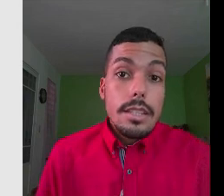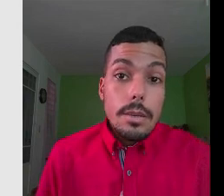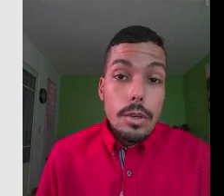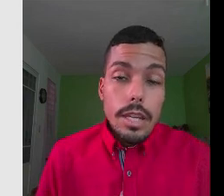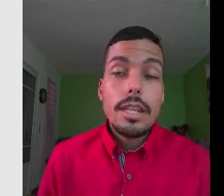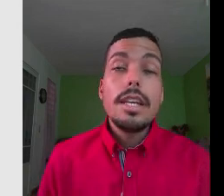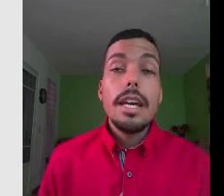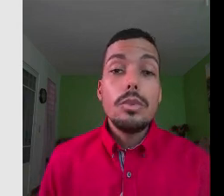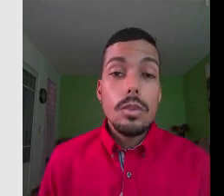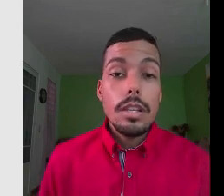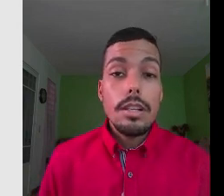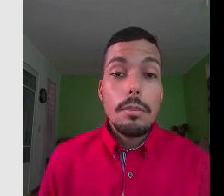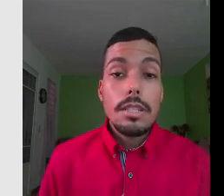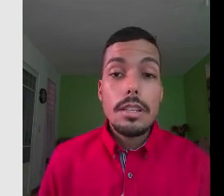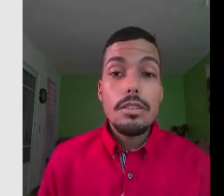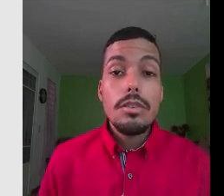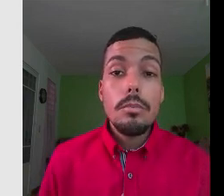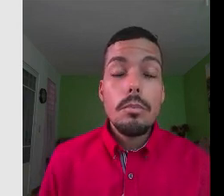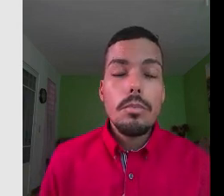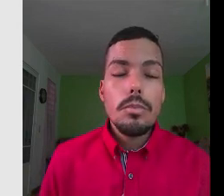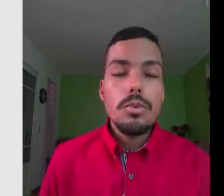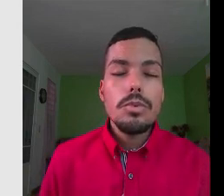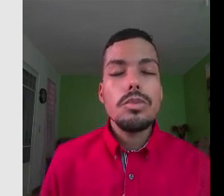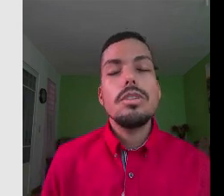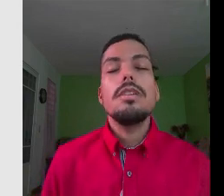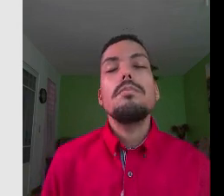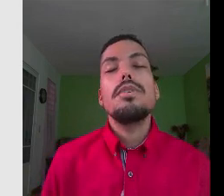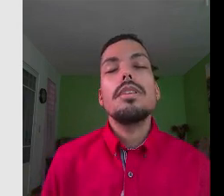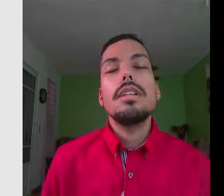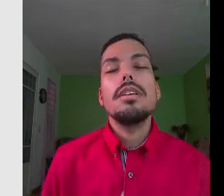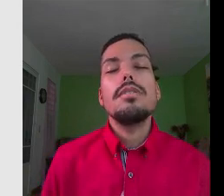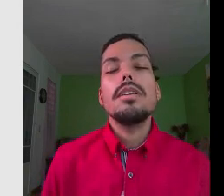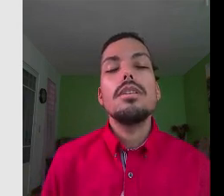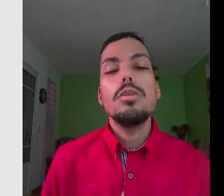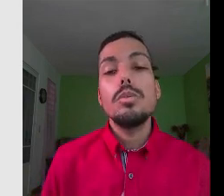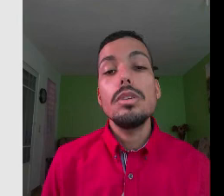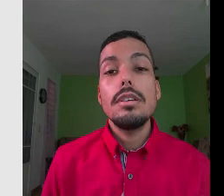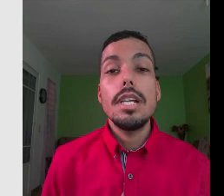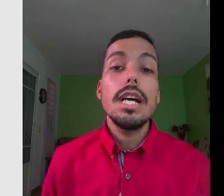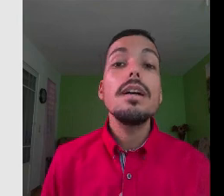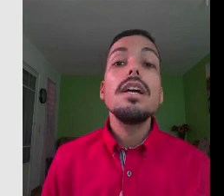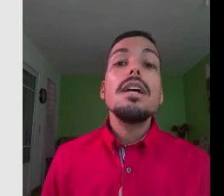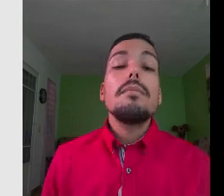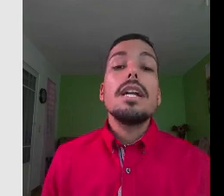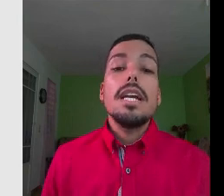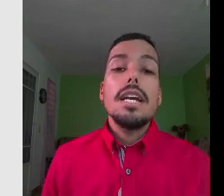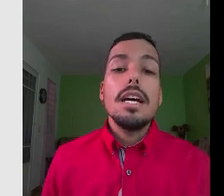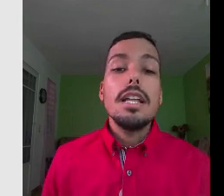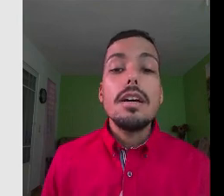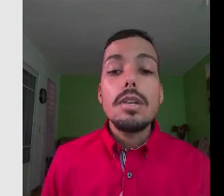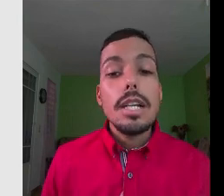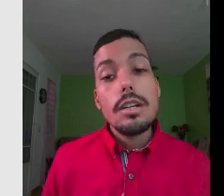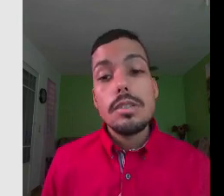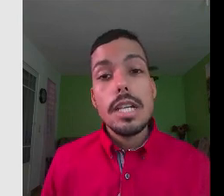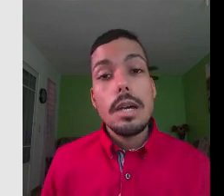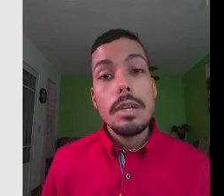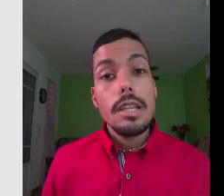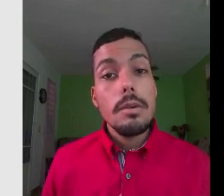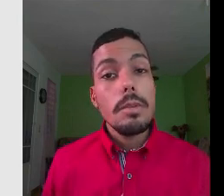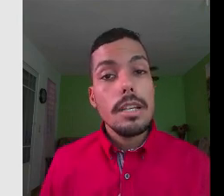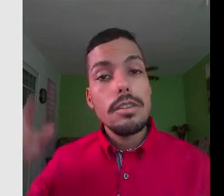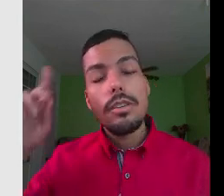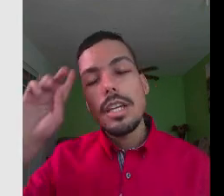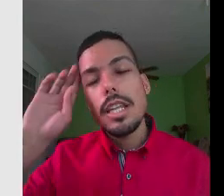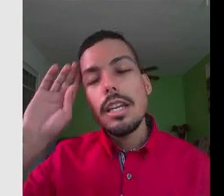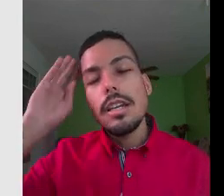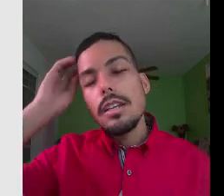decirles es que sigamos que estudiando y repasando mucho. Es importante que usted estudie, ¿verdad? Para que cada una de las cosas que